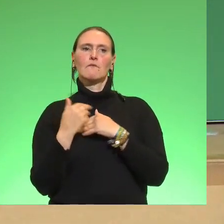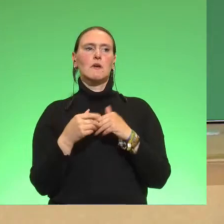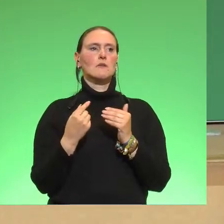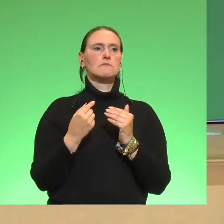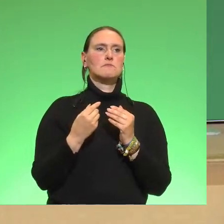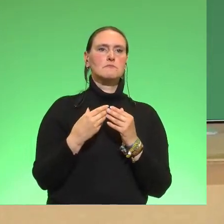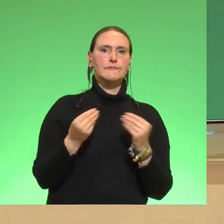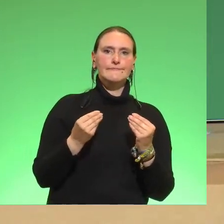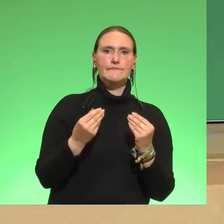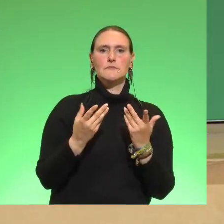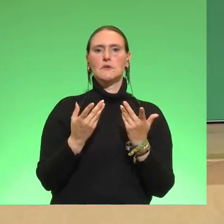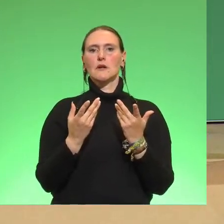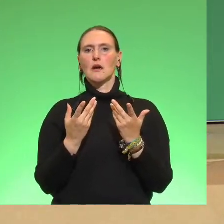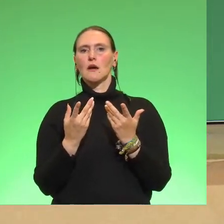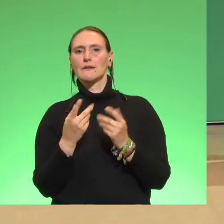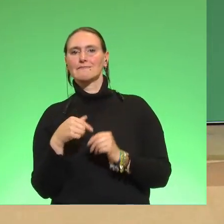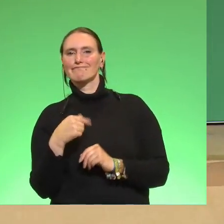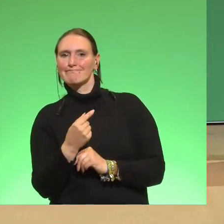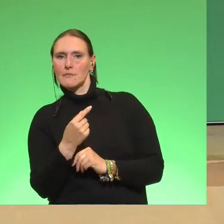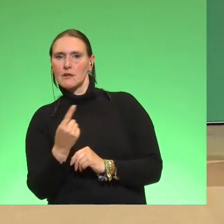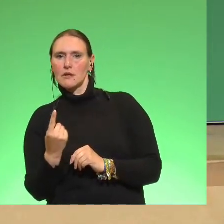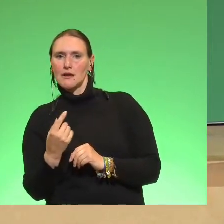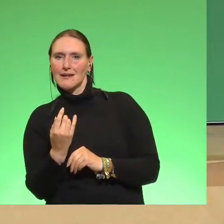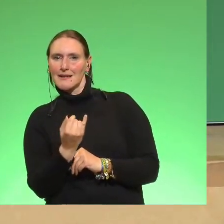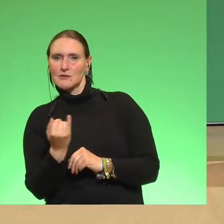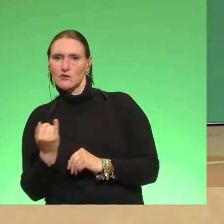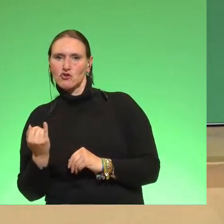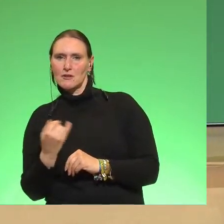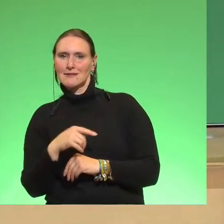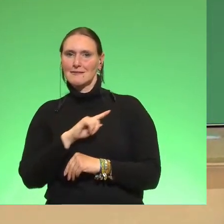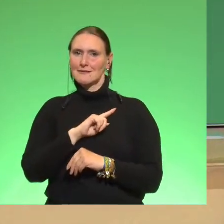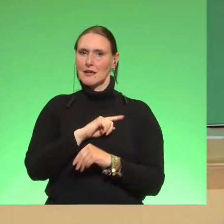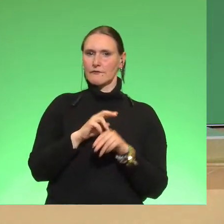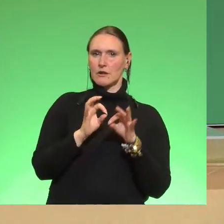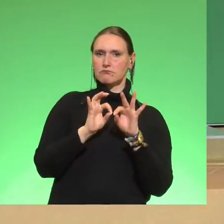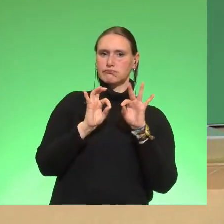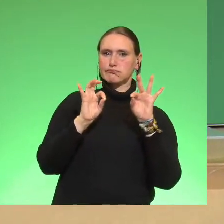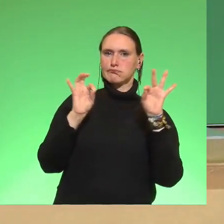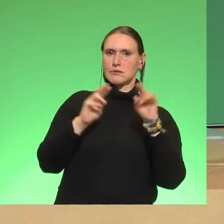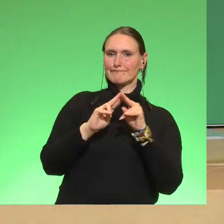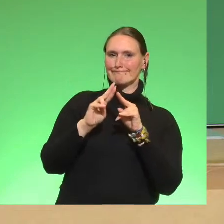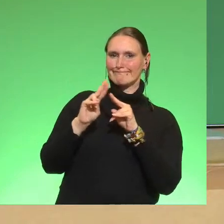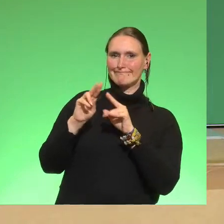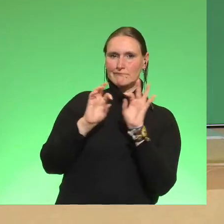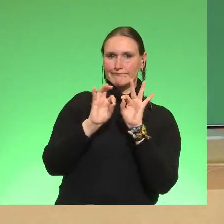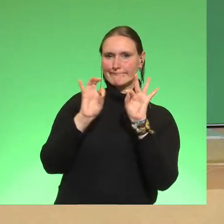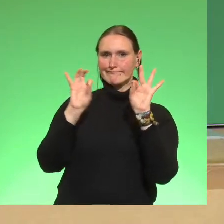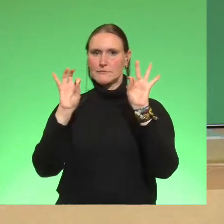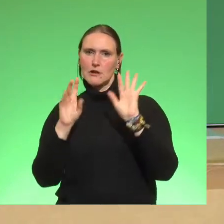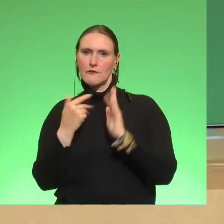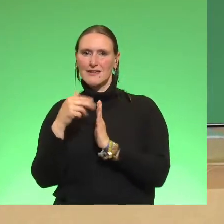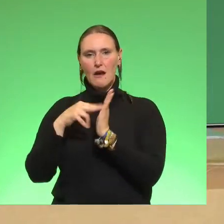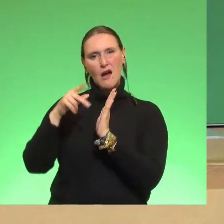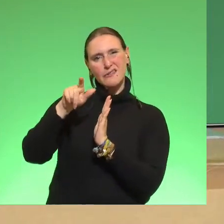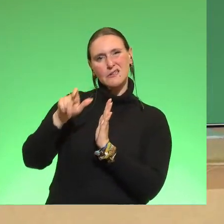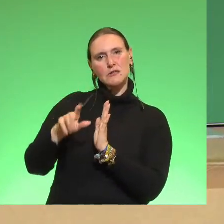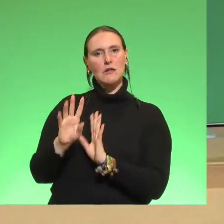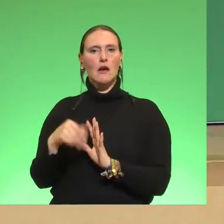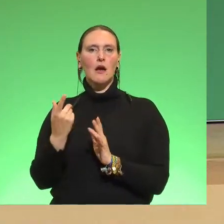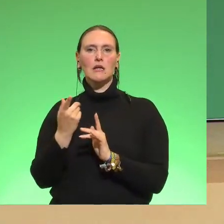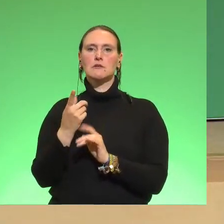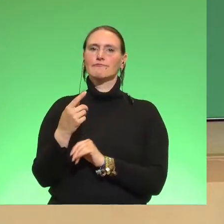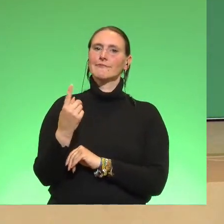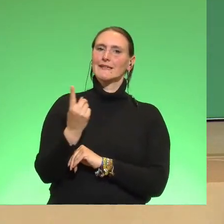self-improving individual. The self-improving individual is the modern notion of the artist, the individual artist, and later the